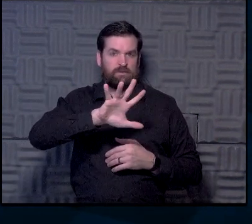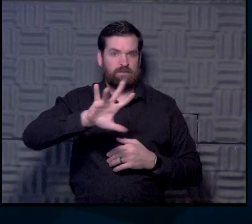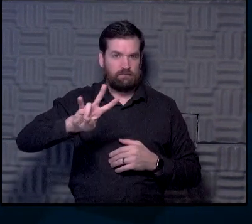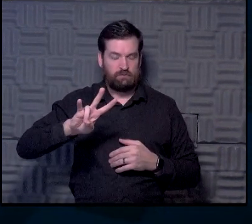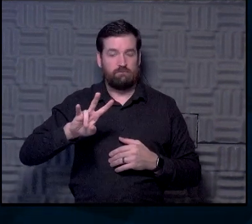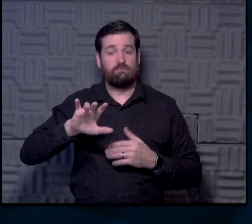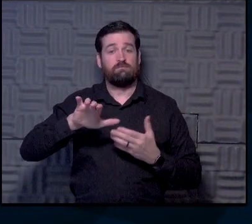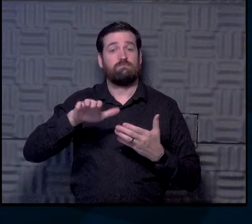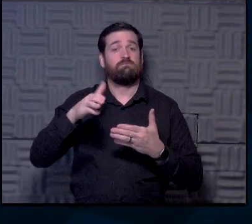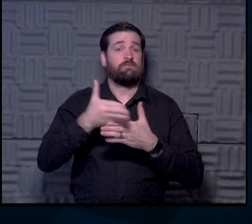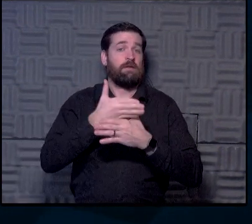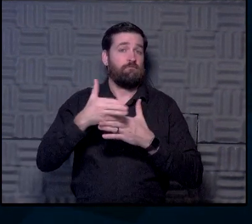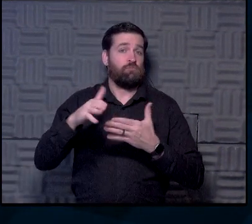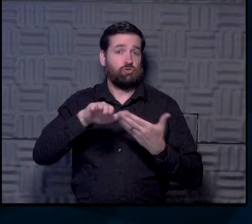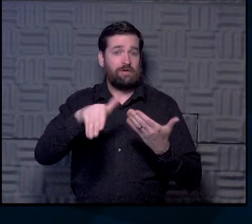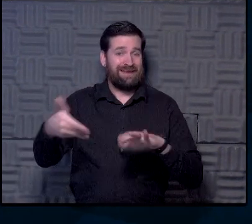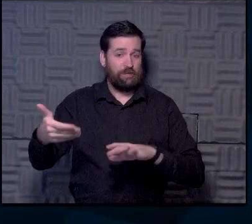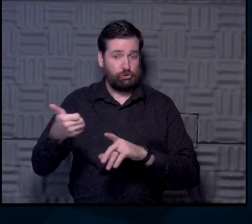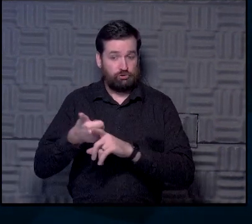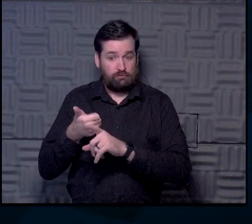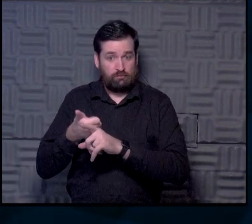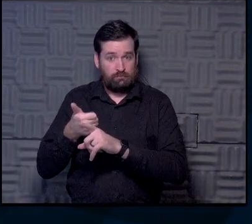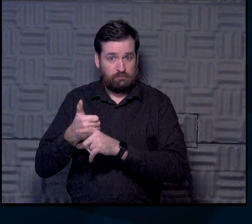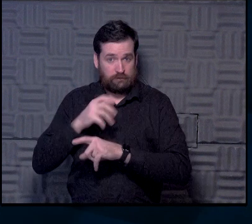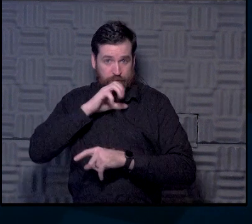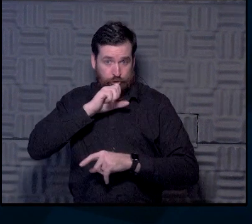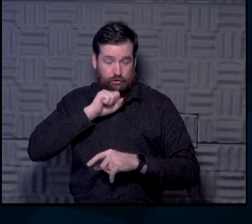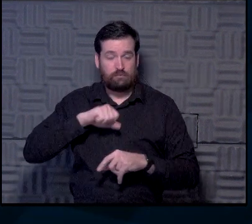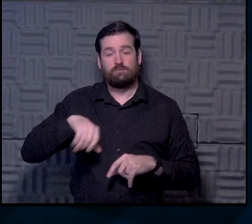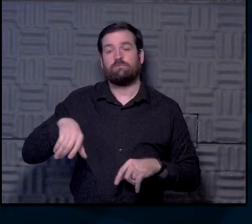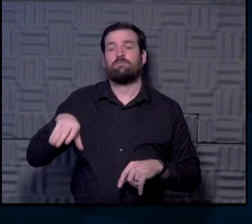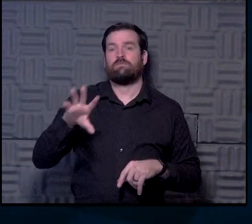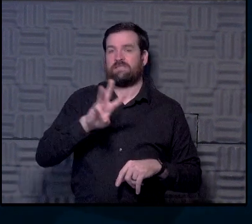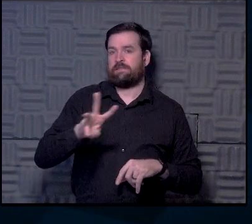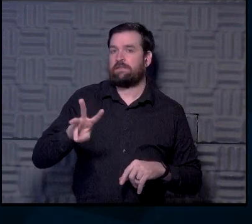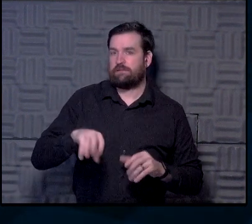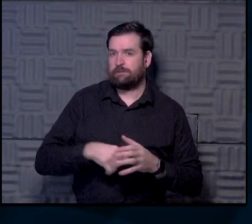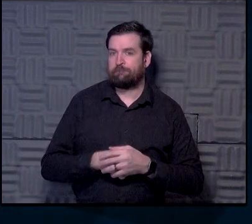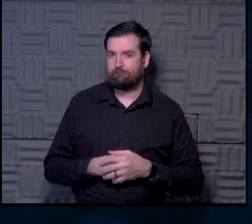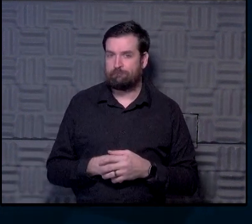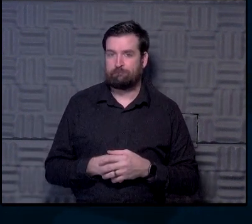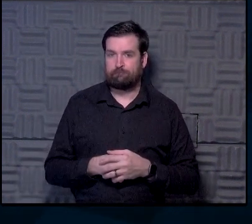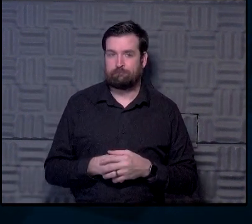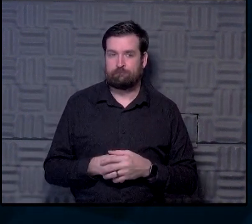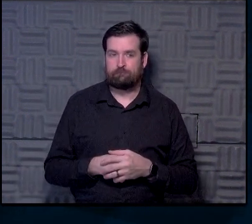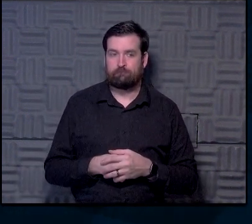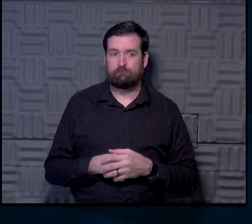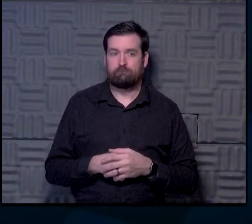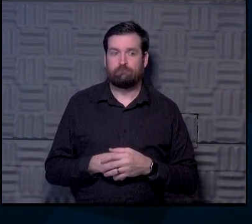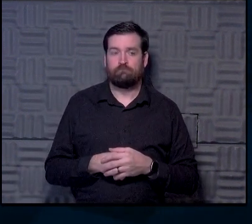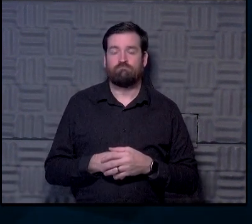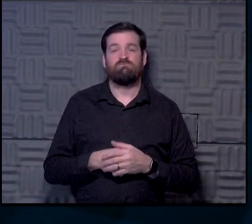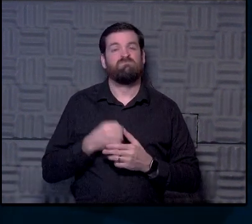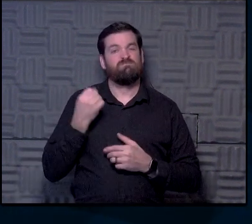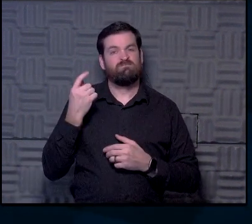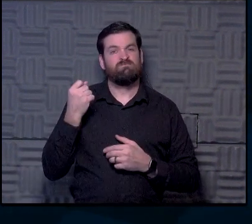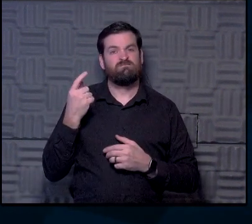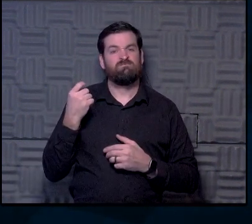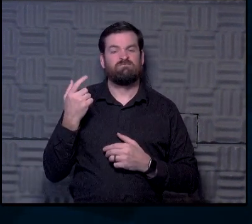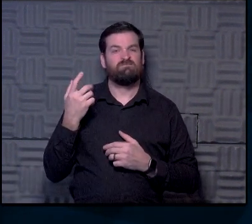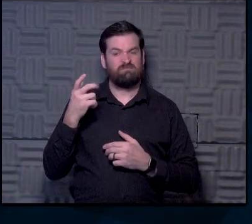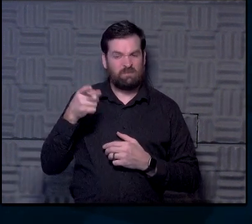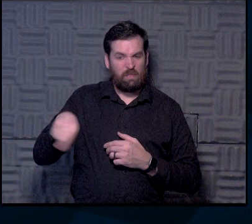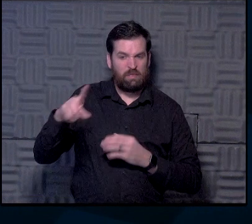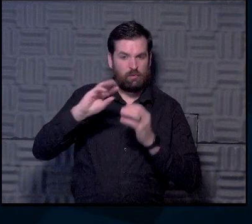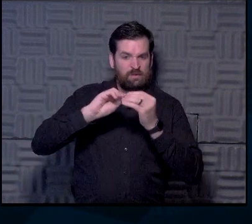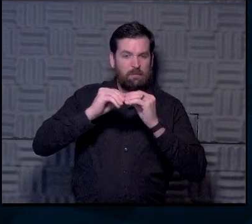of those that don't survive their hospitalization is 66. And those numbers have become very stable now.